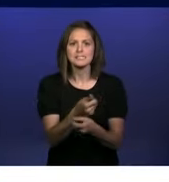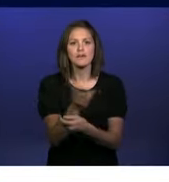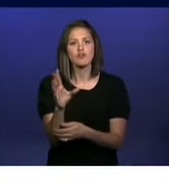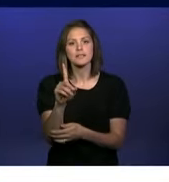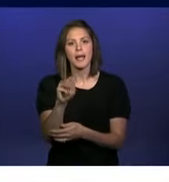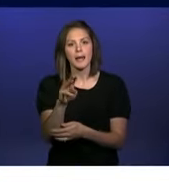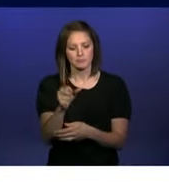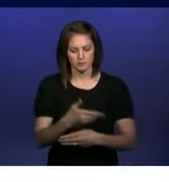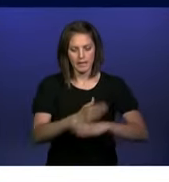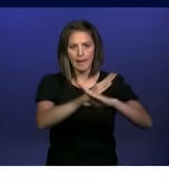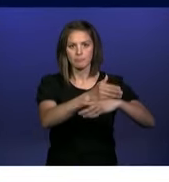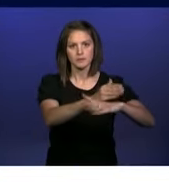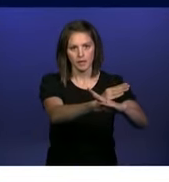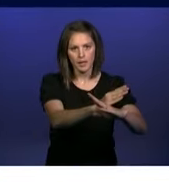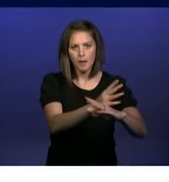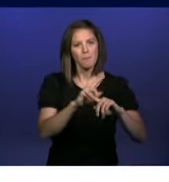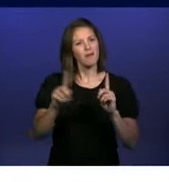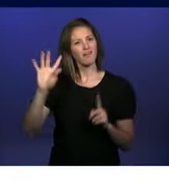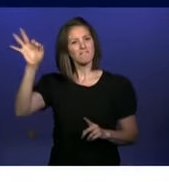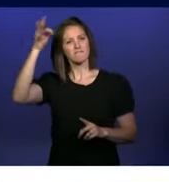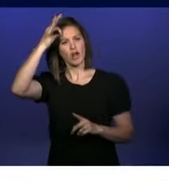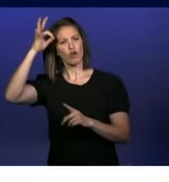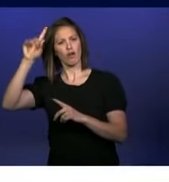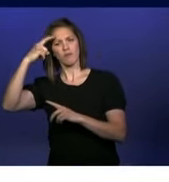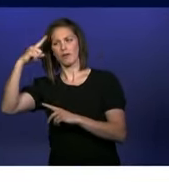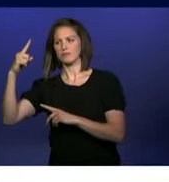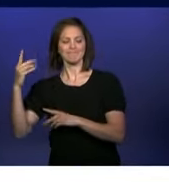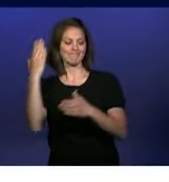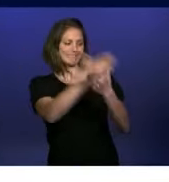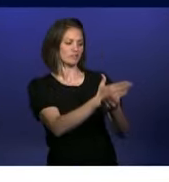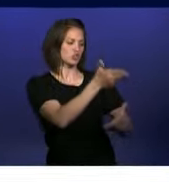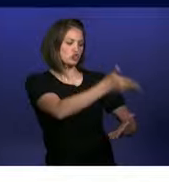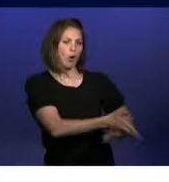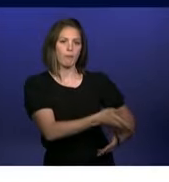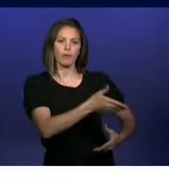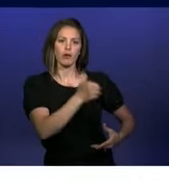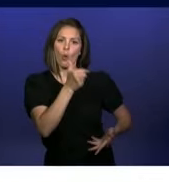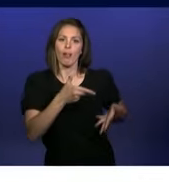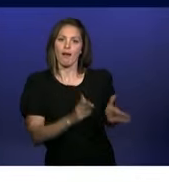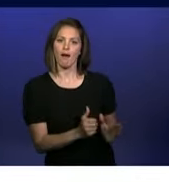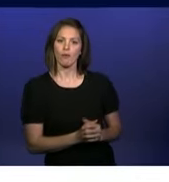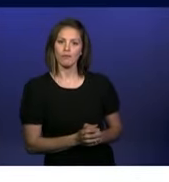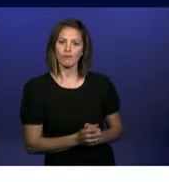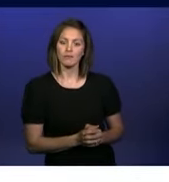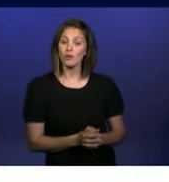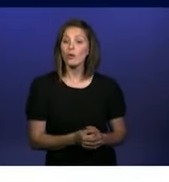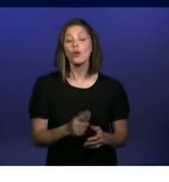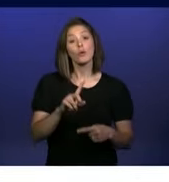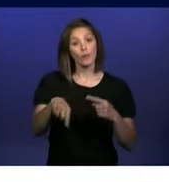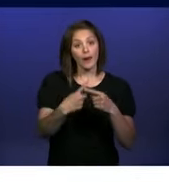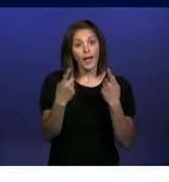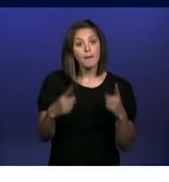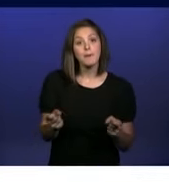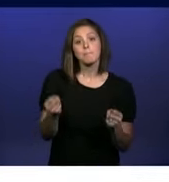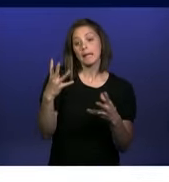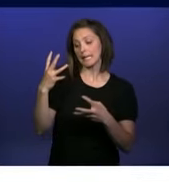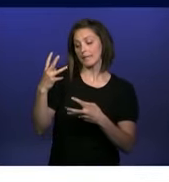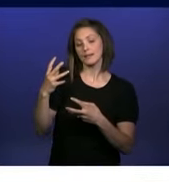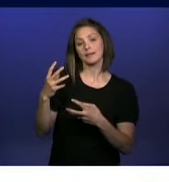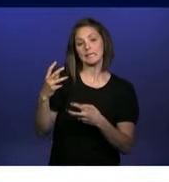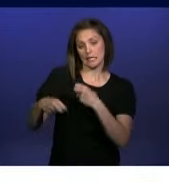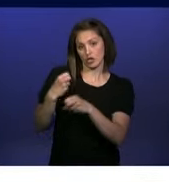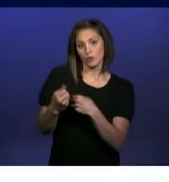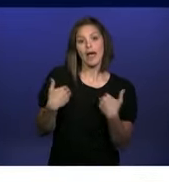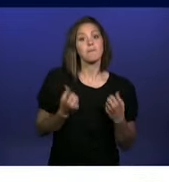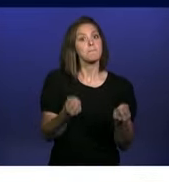federal government, through regulation, have stepped in and stopped that from happening. And when we've had years of plenty, like we have this last year or two, with